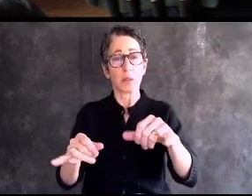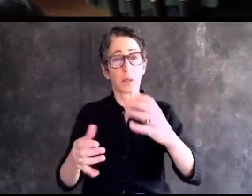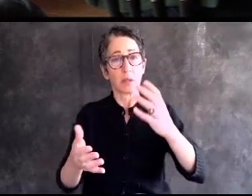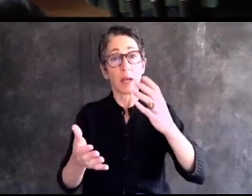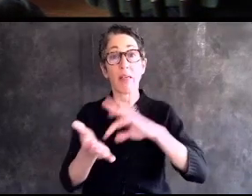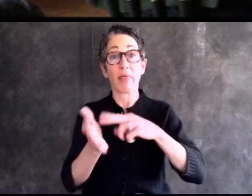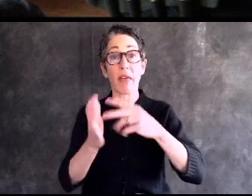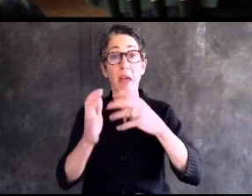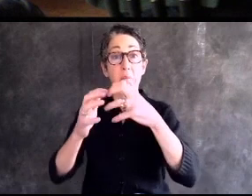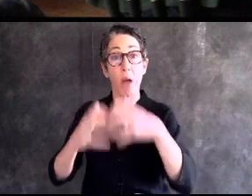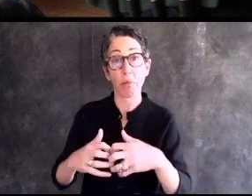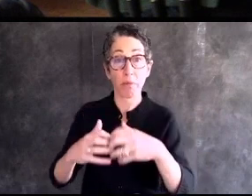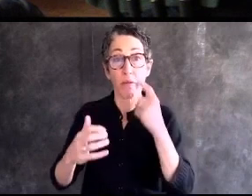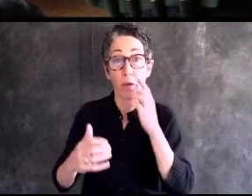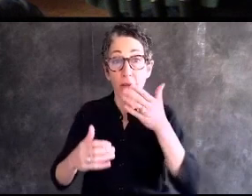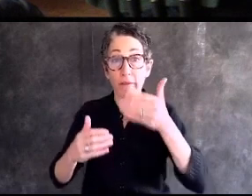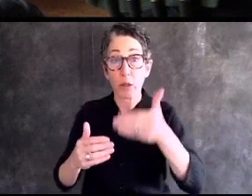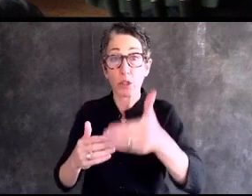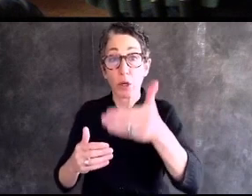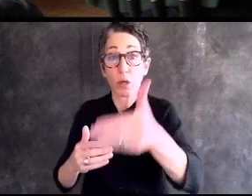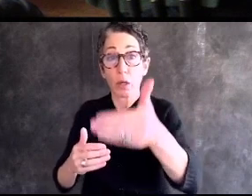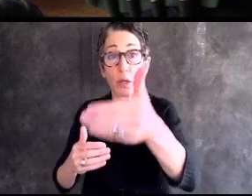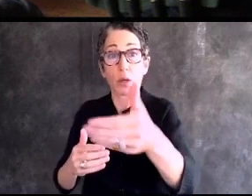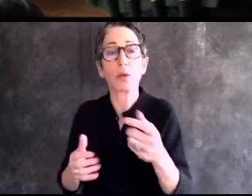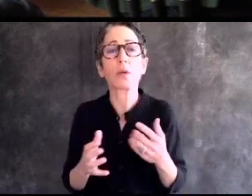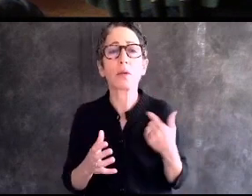you know, there's a crack in everything and that's how